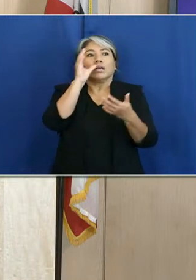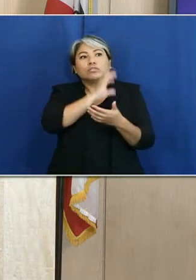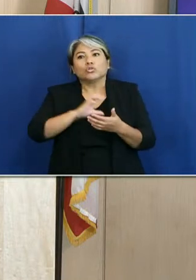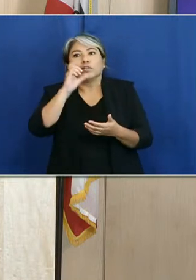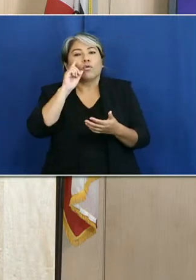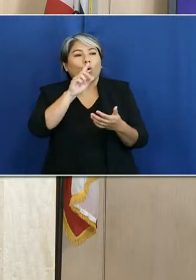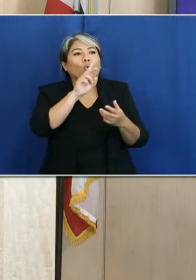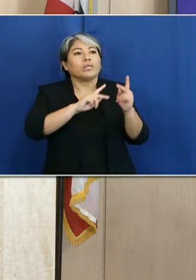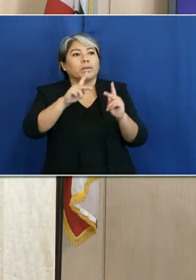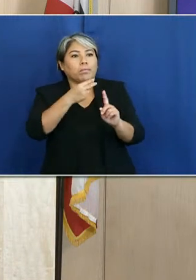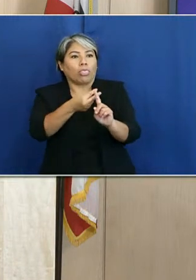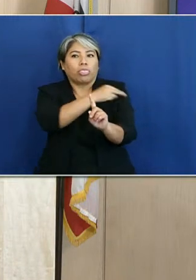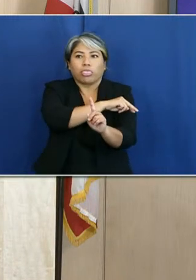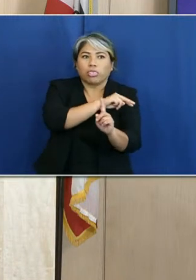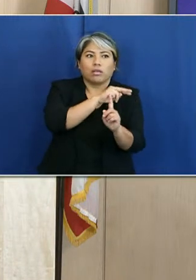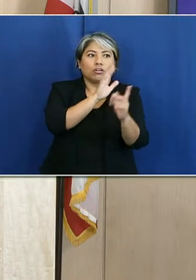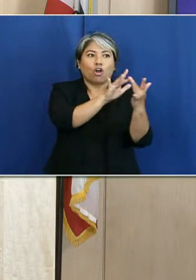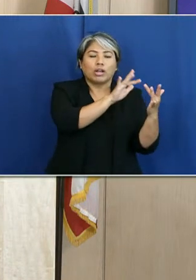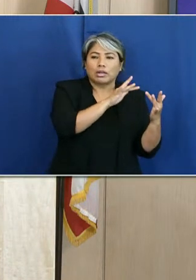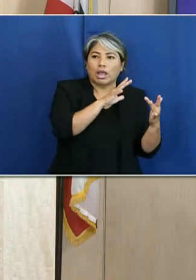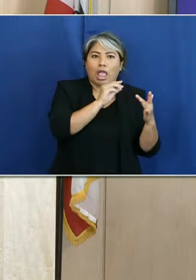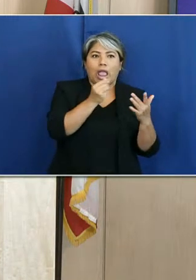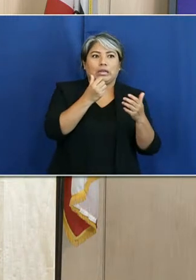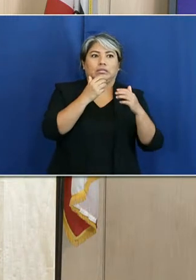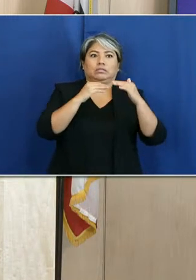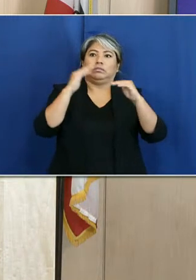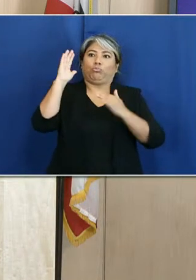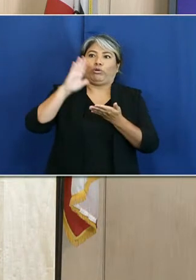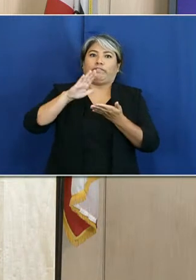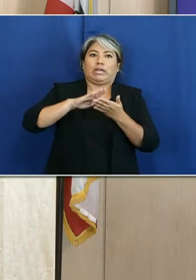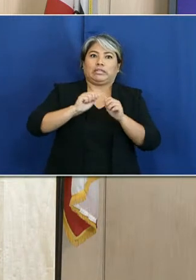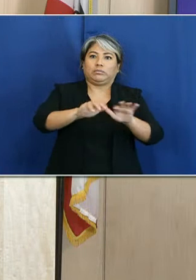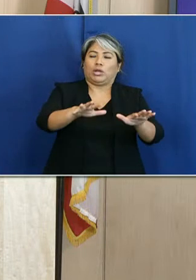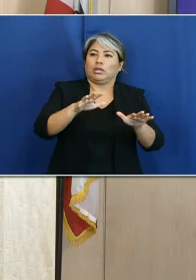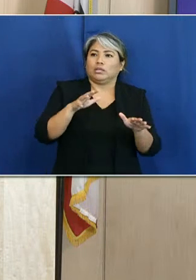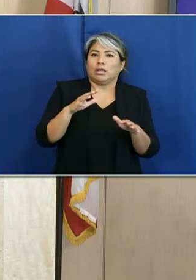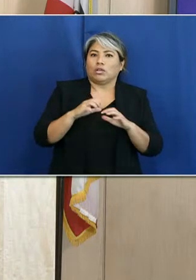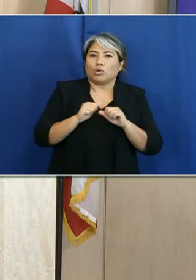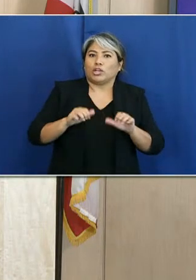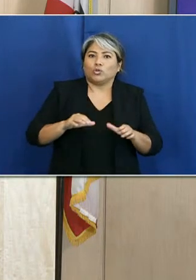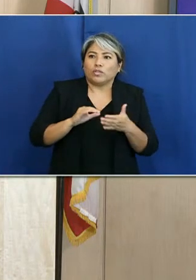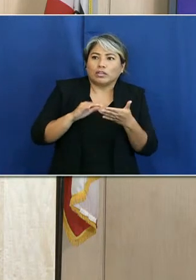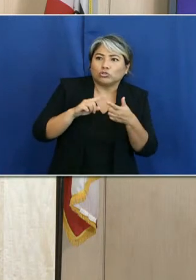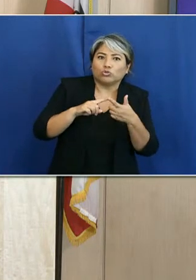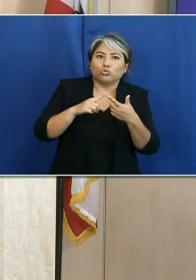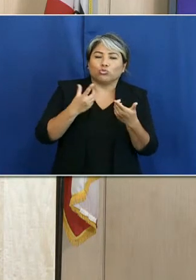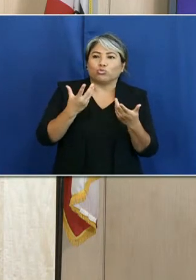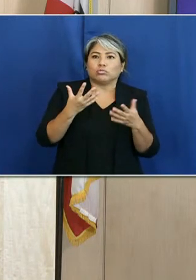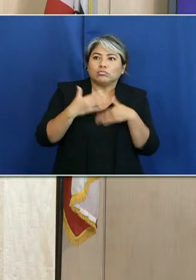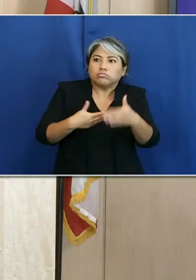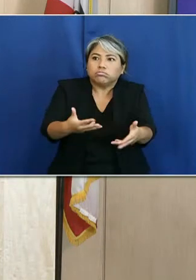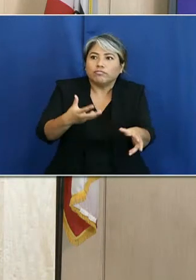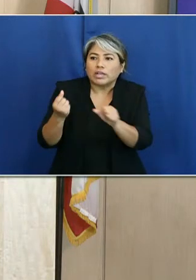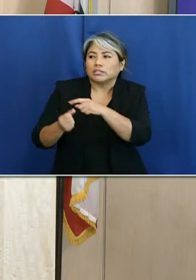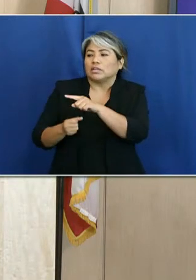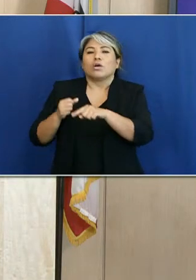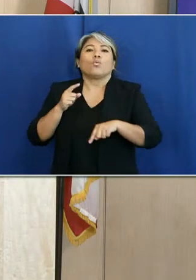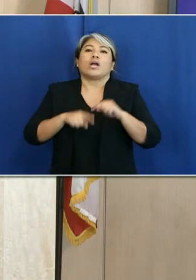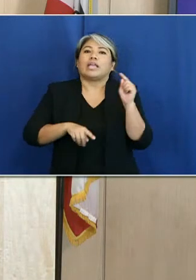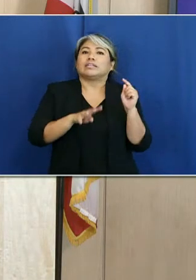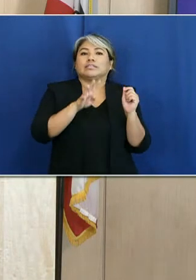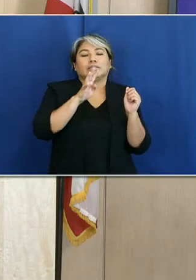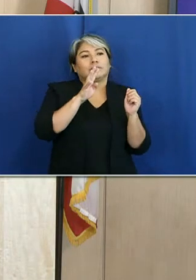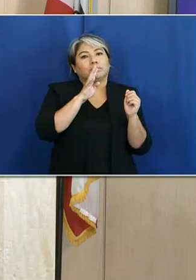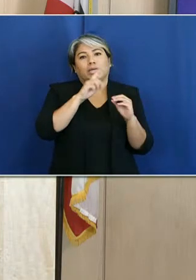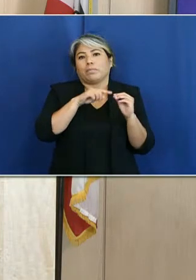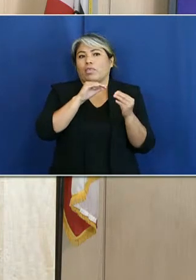preventing the spread, right? What can be done to speed that up? Well, I can't speak for the commercial labs, but I feel the same way